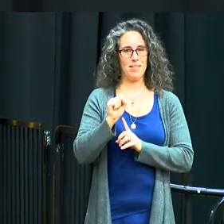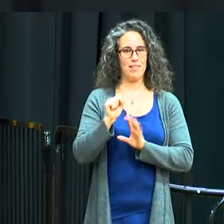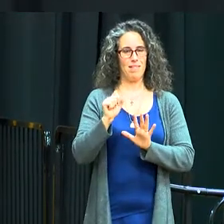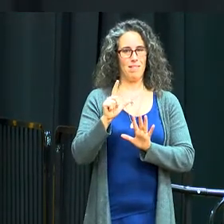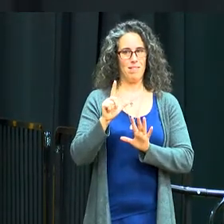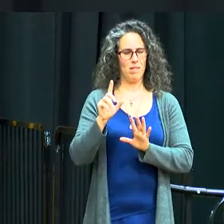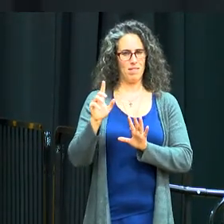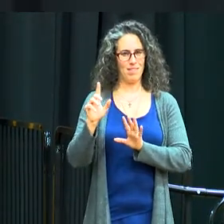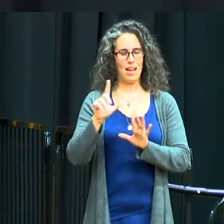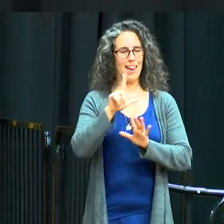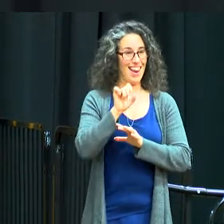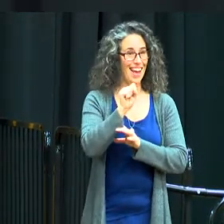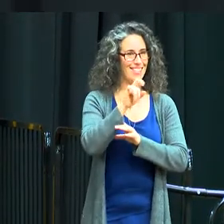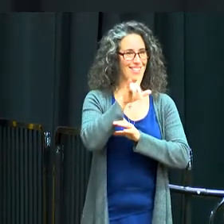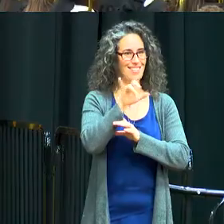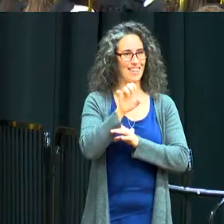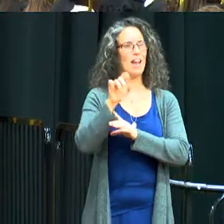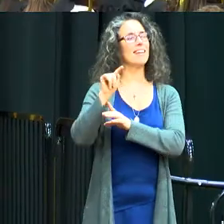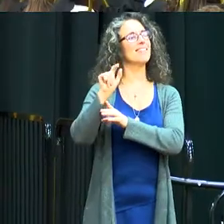Ms. Leslie up here to the podium.